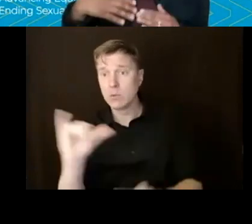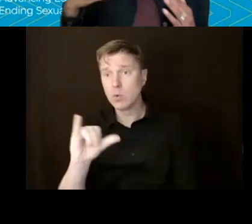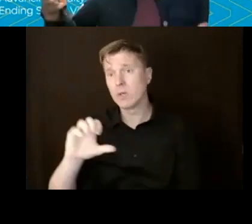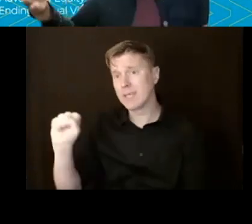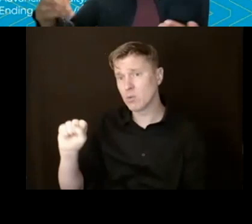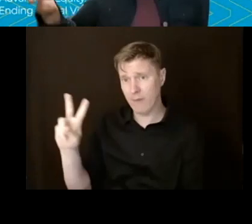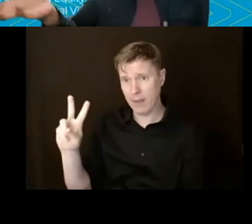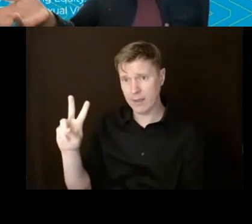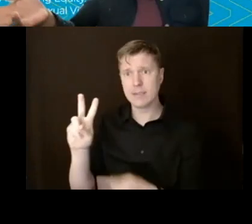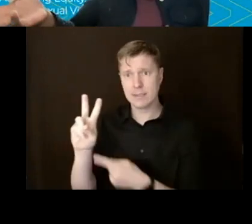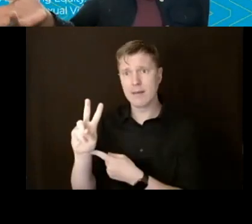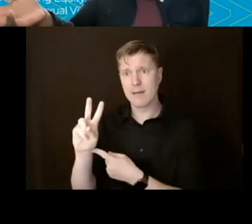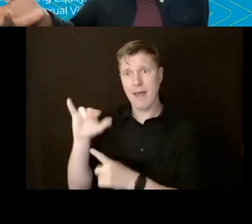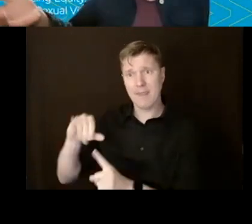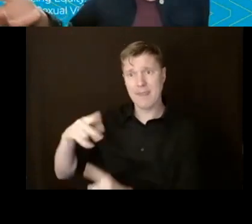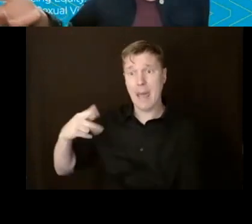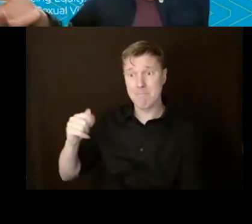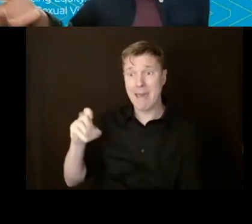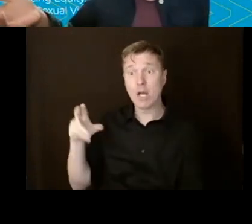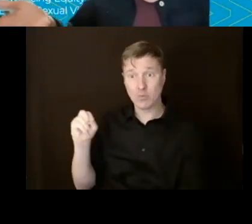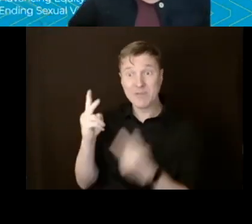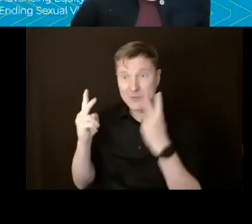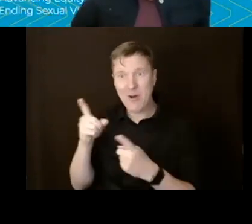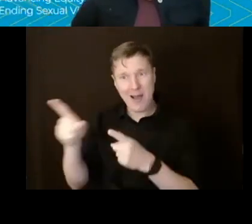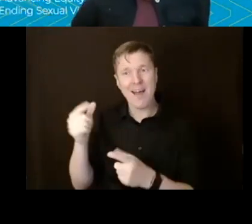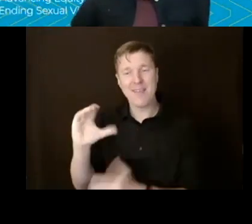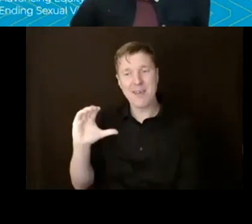it's patterned in the way that we saw in our Google search, right?